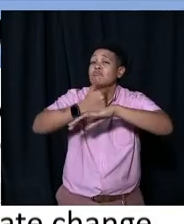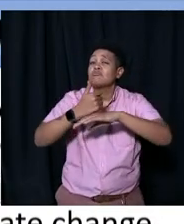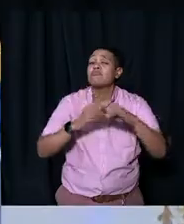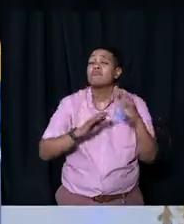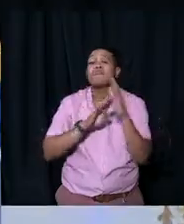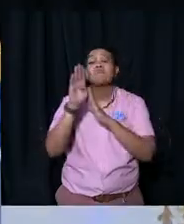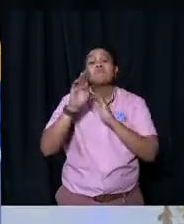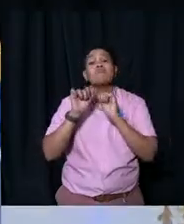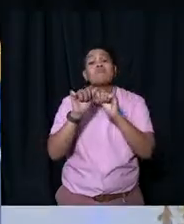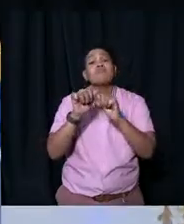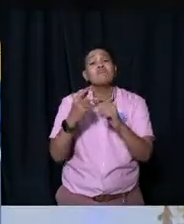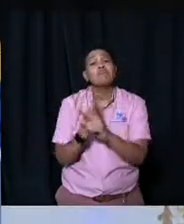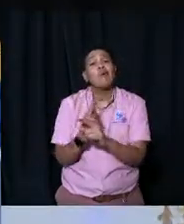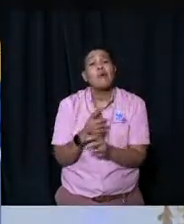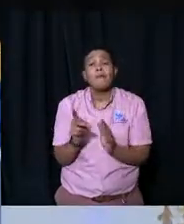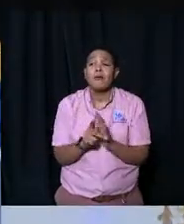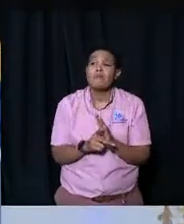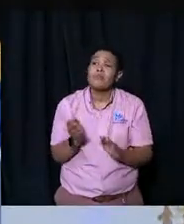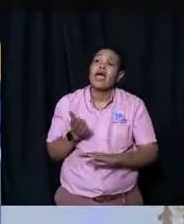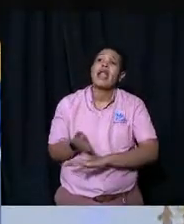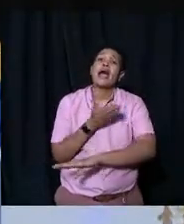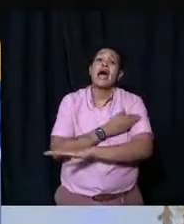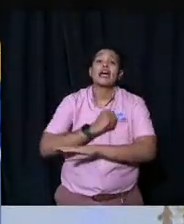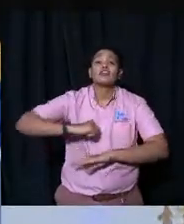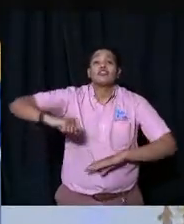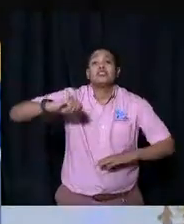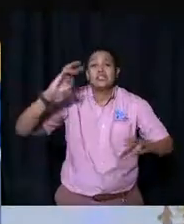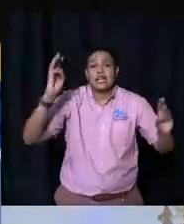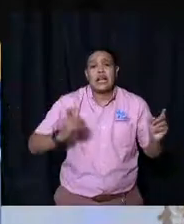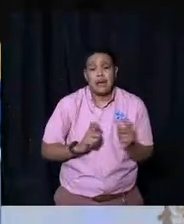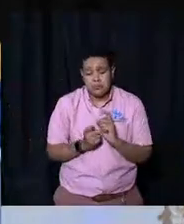policies, enhance resilience to climate change,